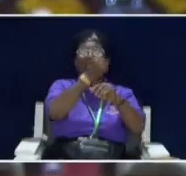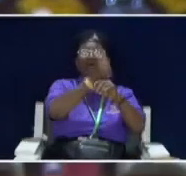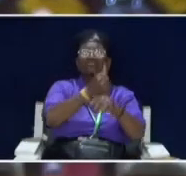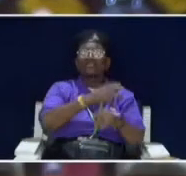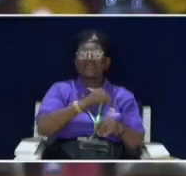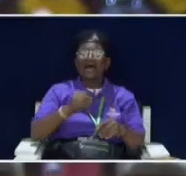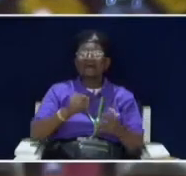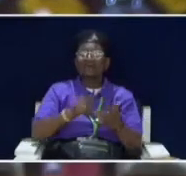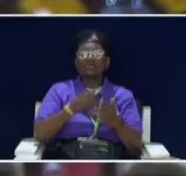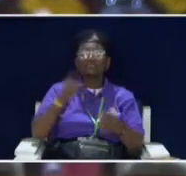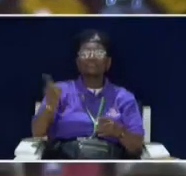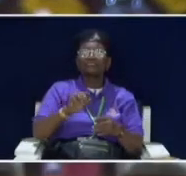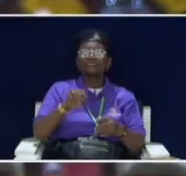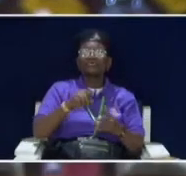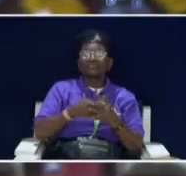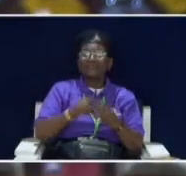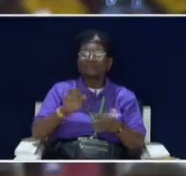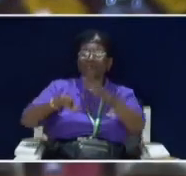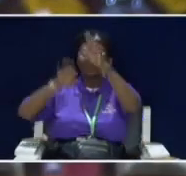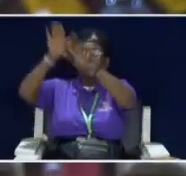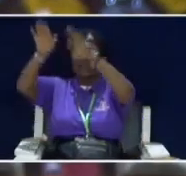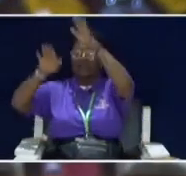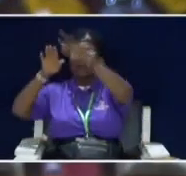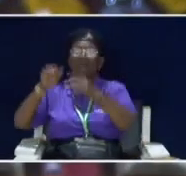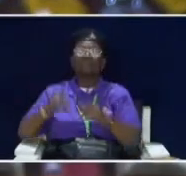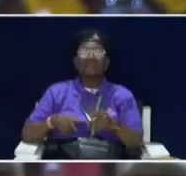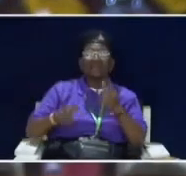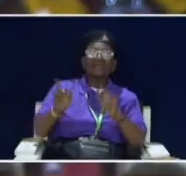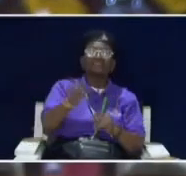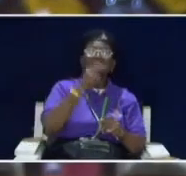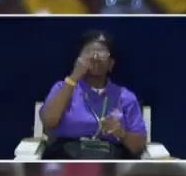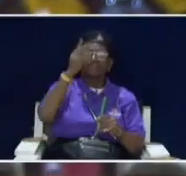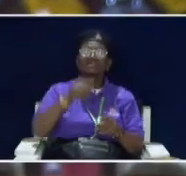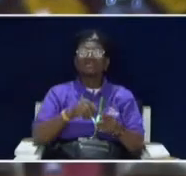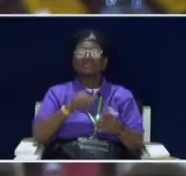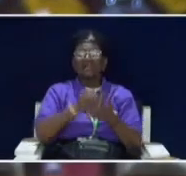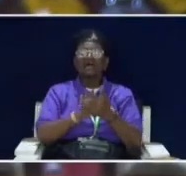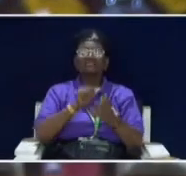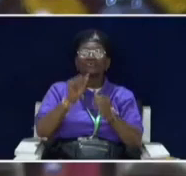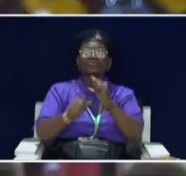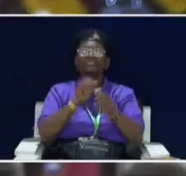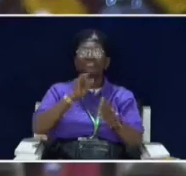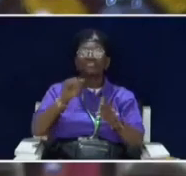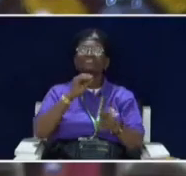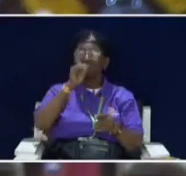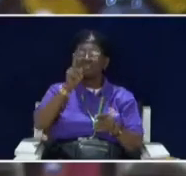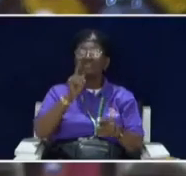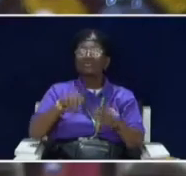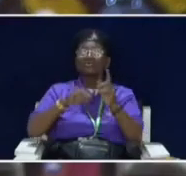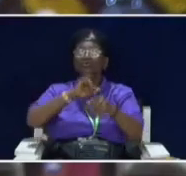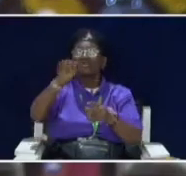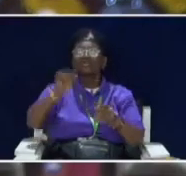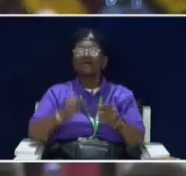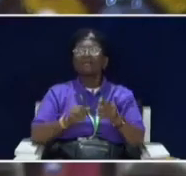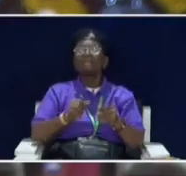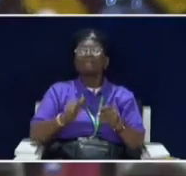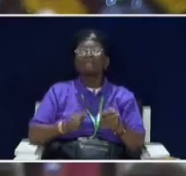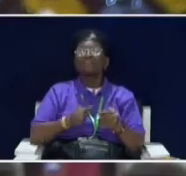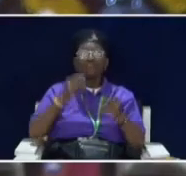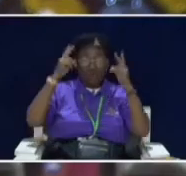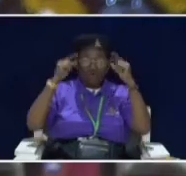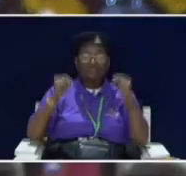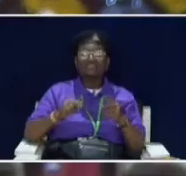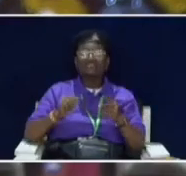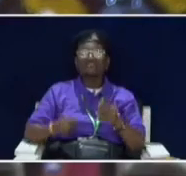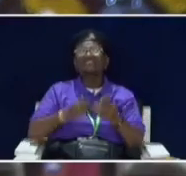And once you start climbing a mountain, it lets you see that which is truly going on. Moses sat on top of that mountain. He